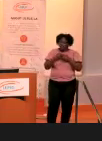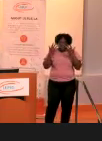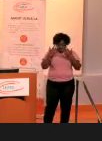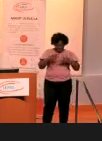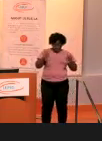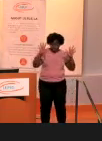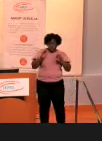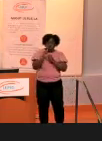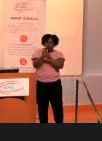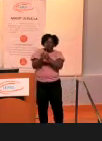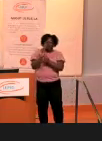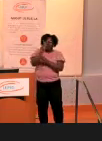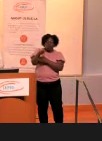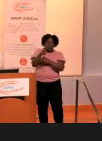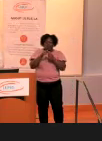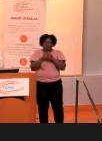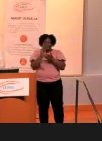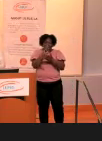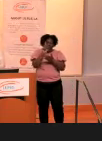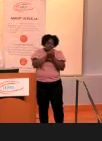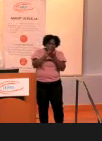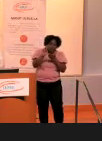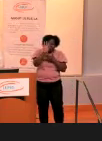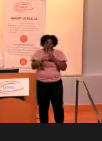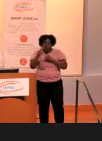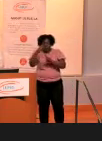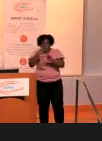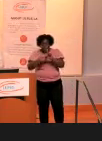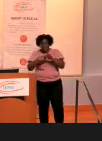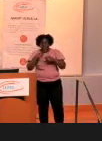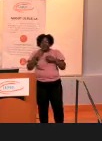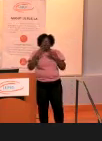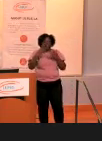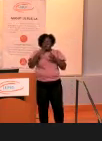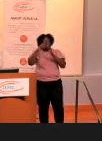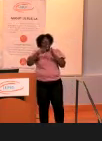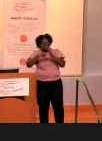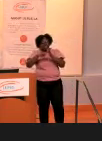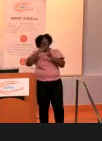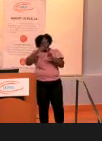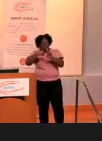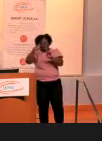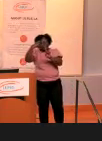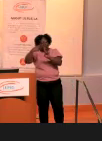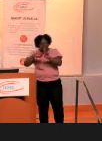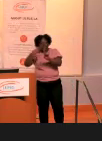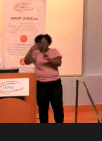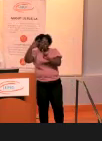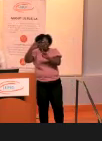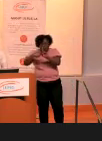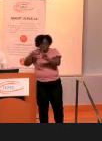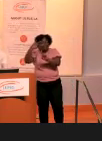goes for weekly for about a month, and then transitions to 1 month, and then 3 months, and then over a long period of